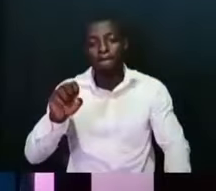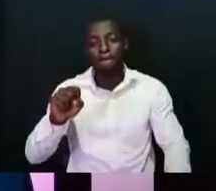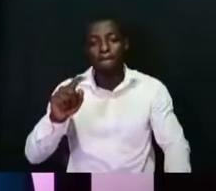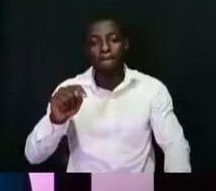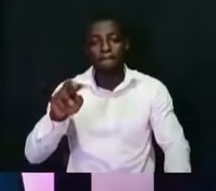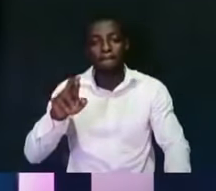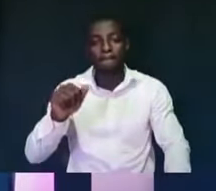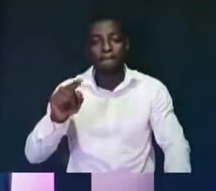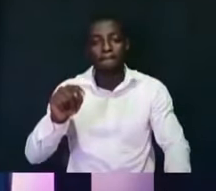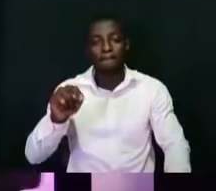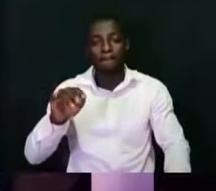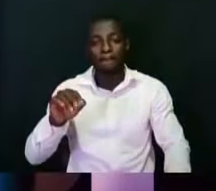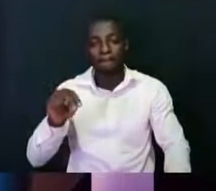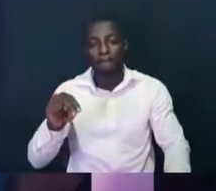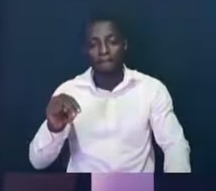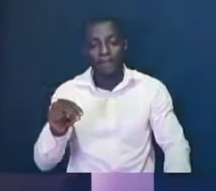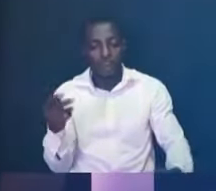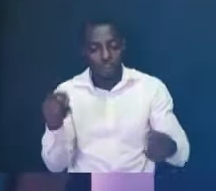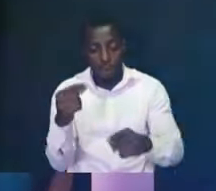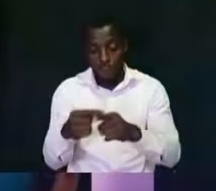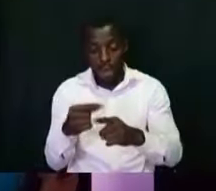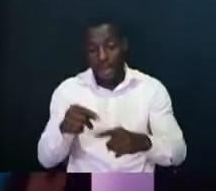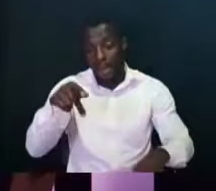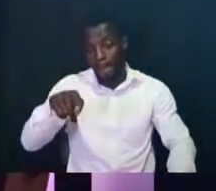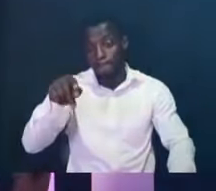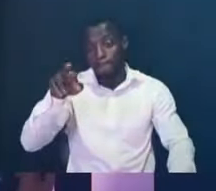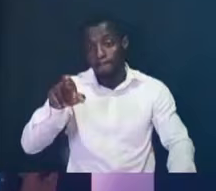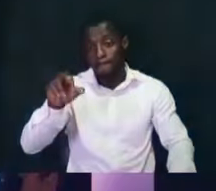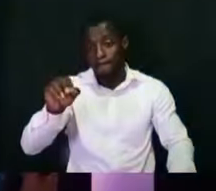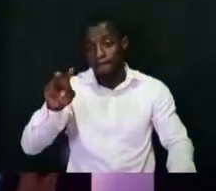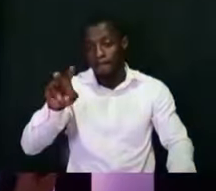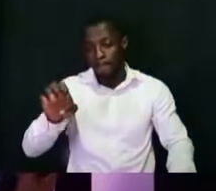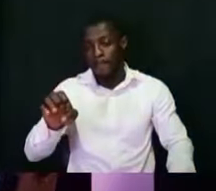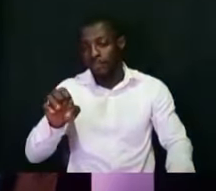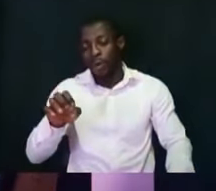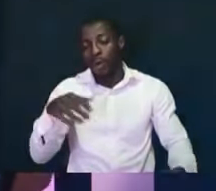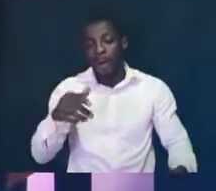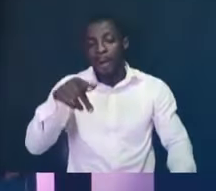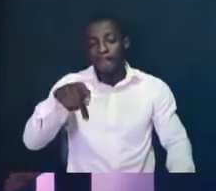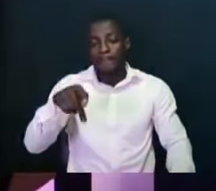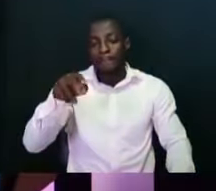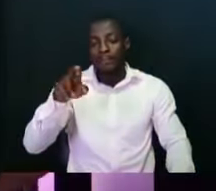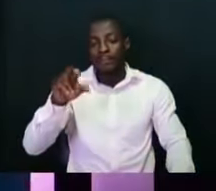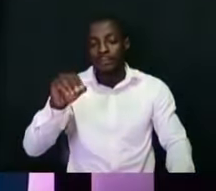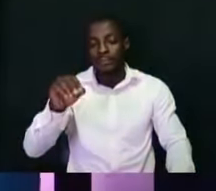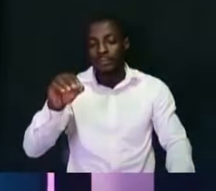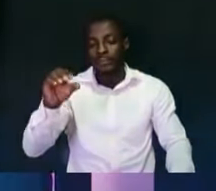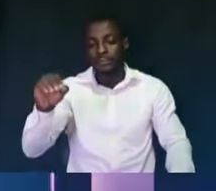said, when we say proof. It is a dance. What you are saying is that give demonstration of the thing by